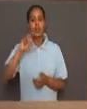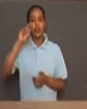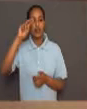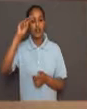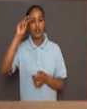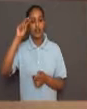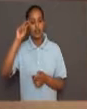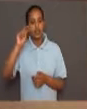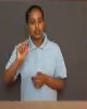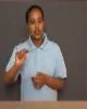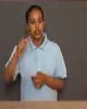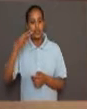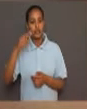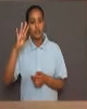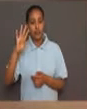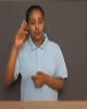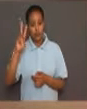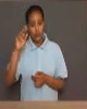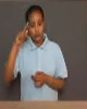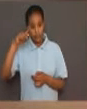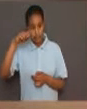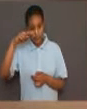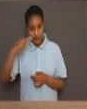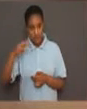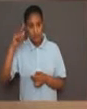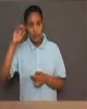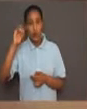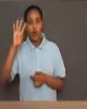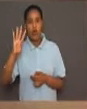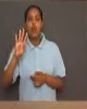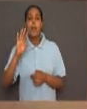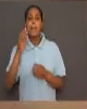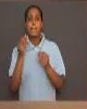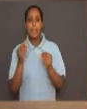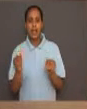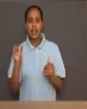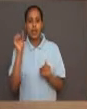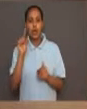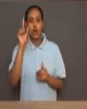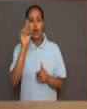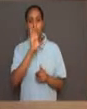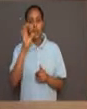Diammonium monohydrogen phosphate has a melting point of